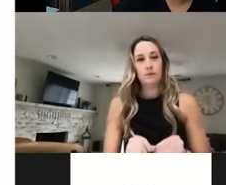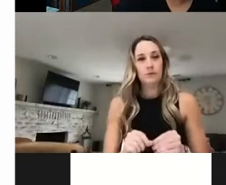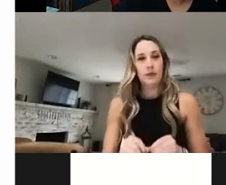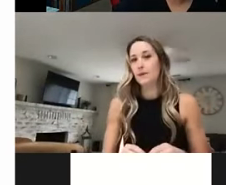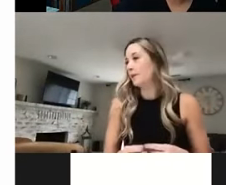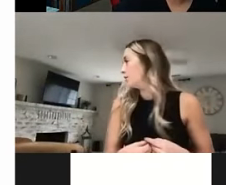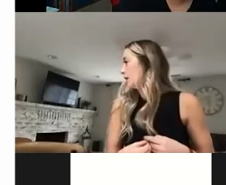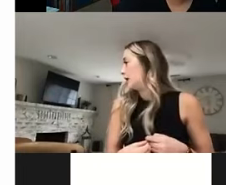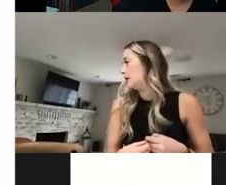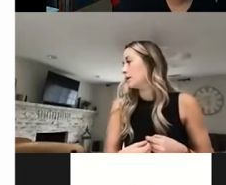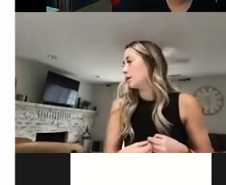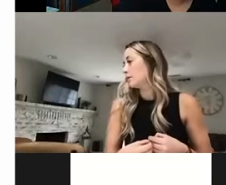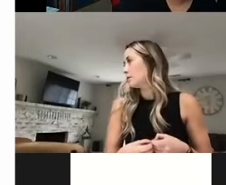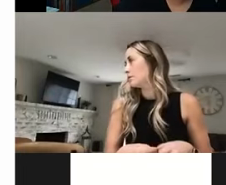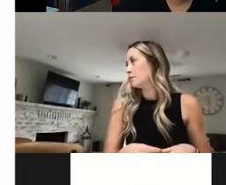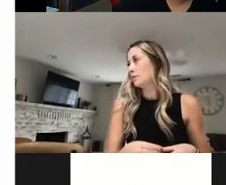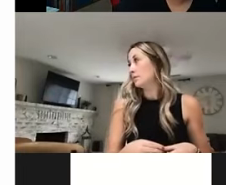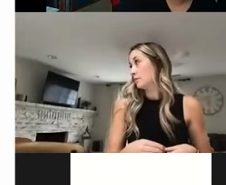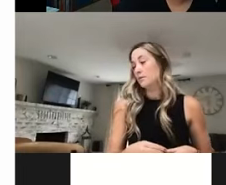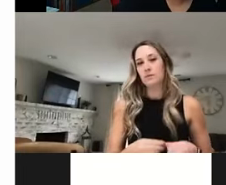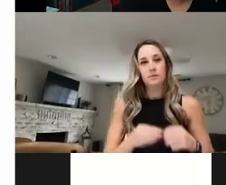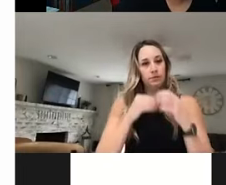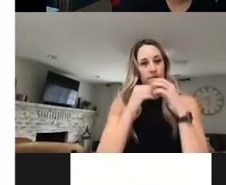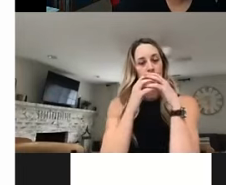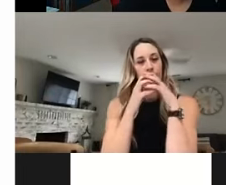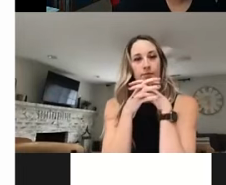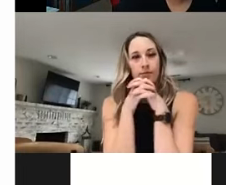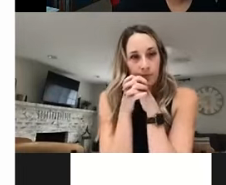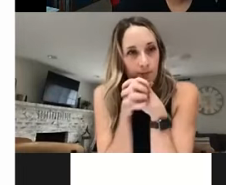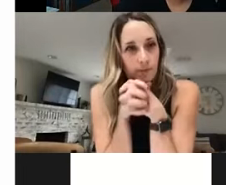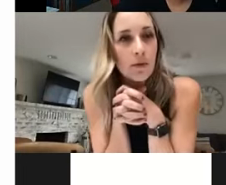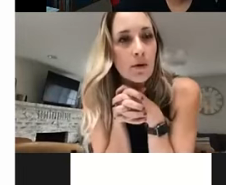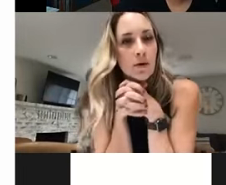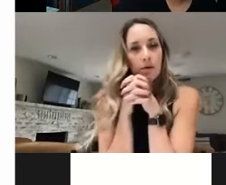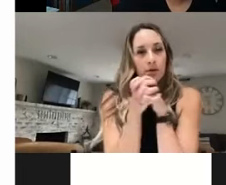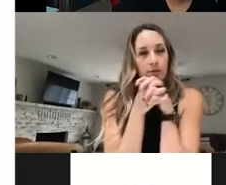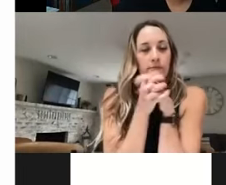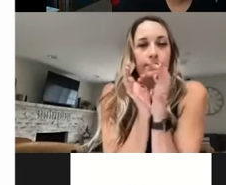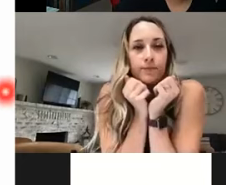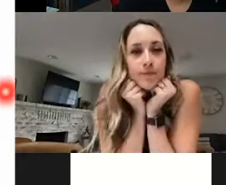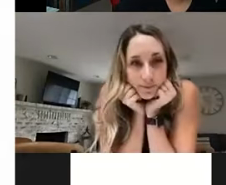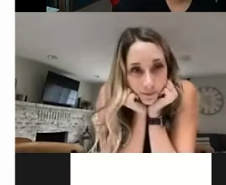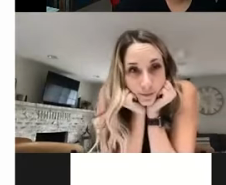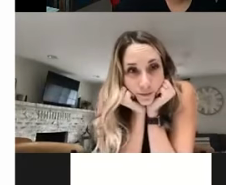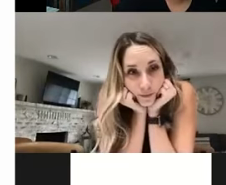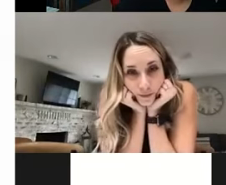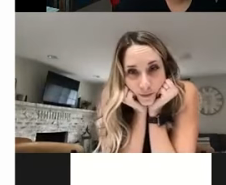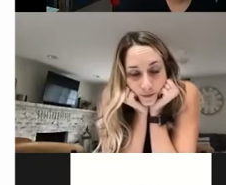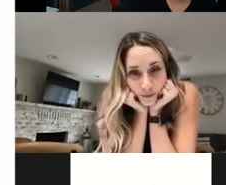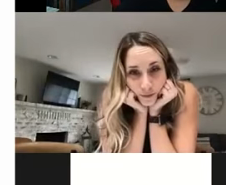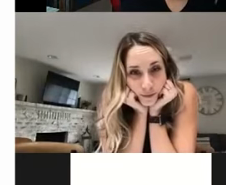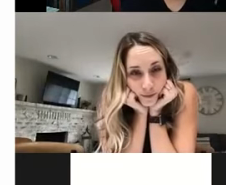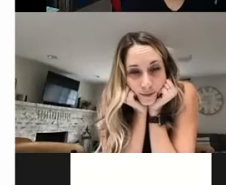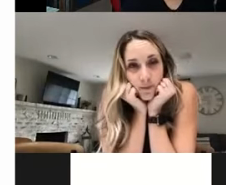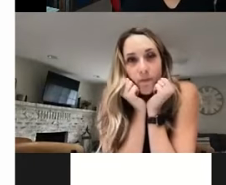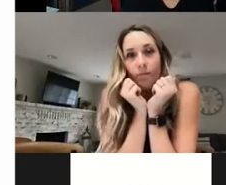large subunit of the ribosome. We have the small subunit of our ribosome, and we have transfer